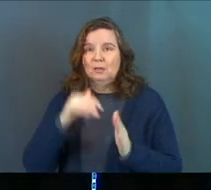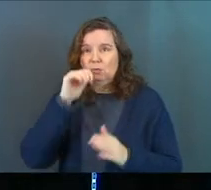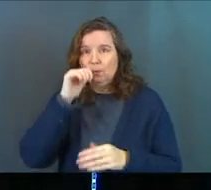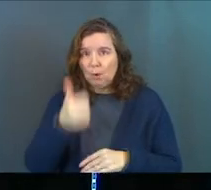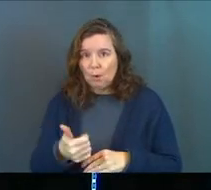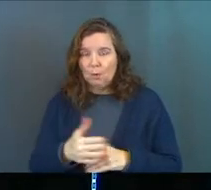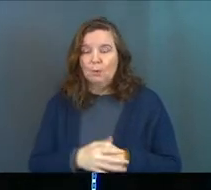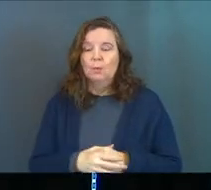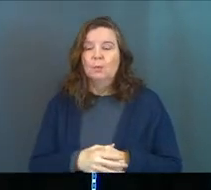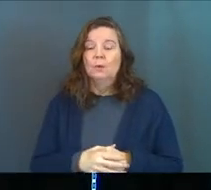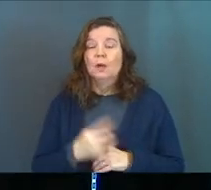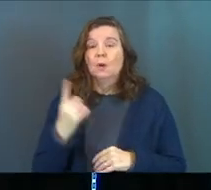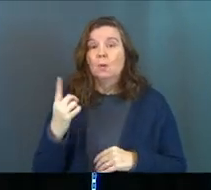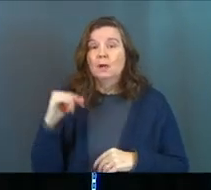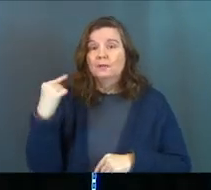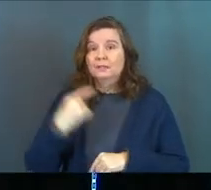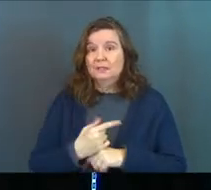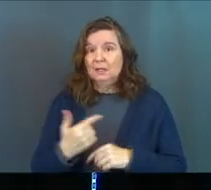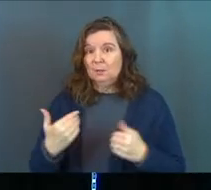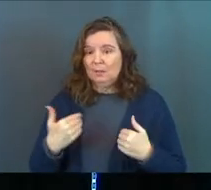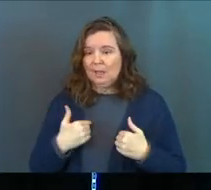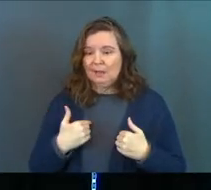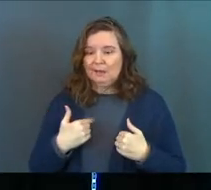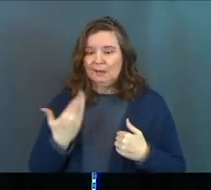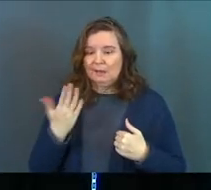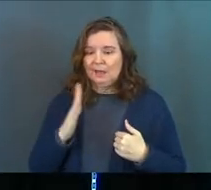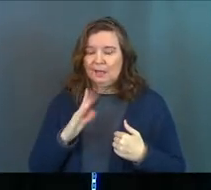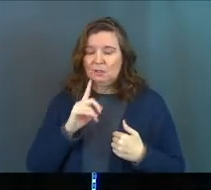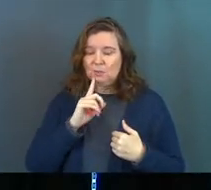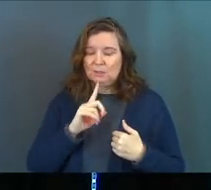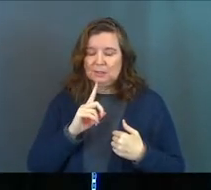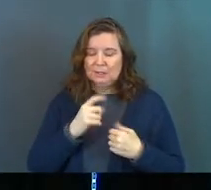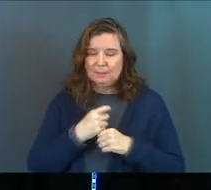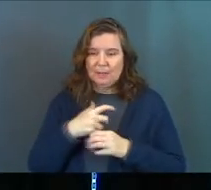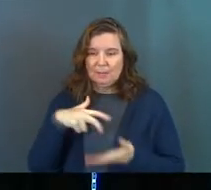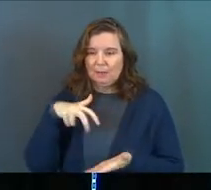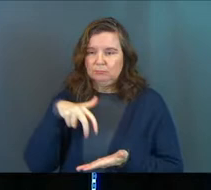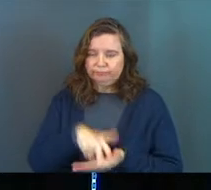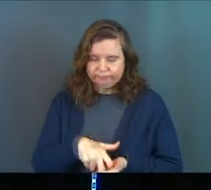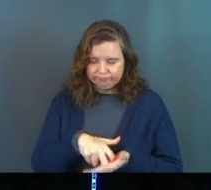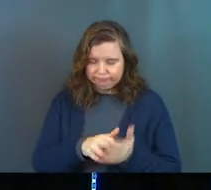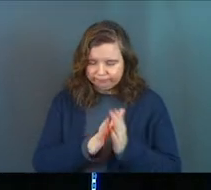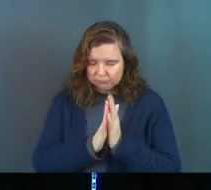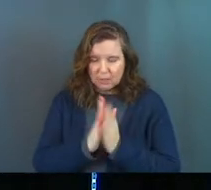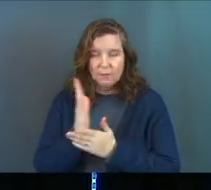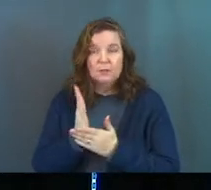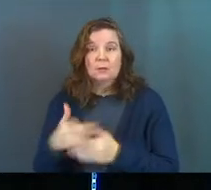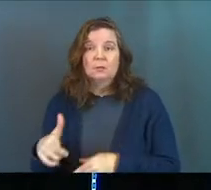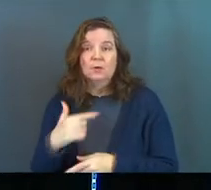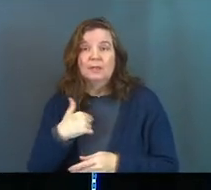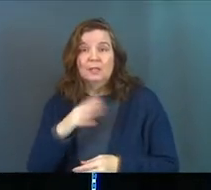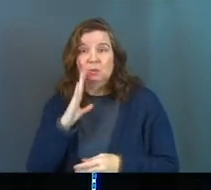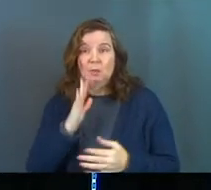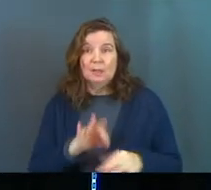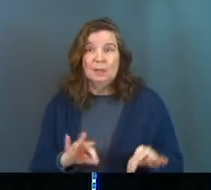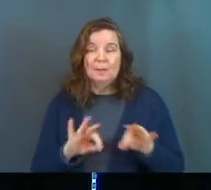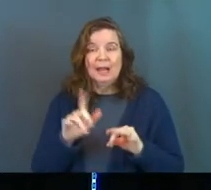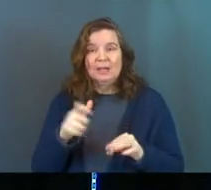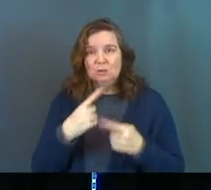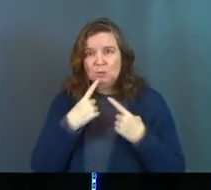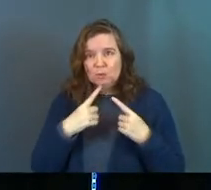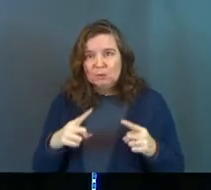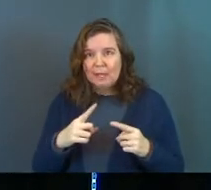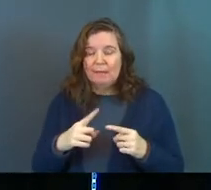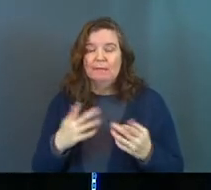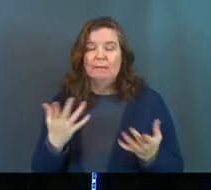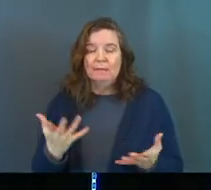tomorrow, and one of the days that we had, God just kind of drove me to my knees, and for some of you, this is going to matter. I just need to say